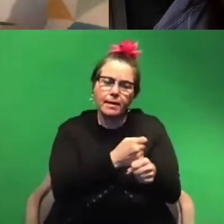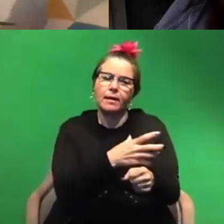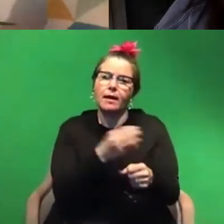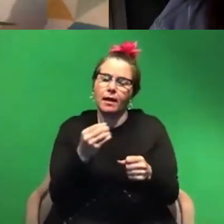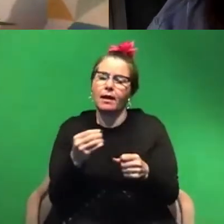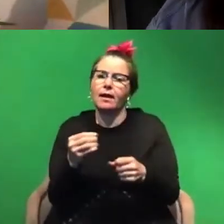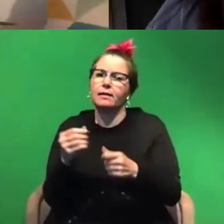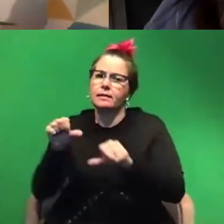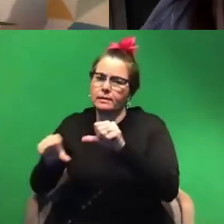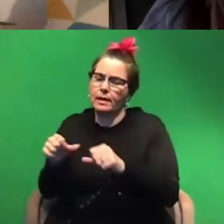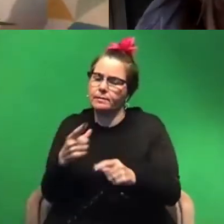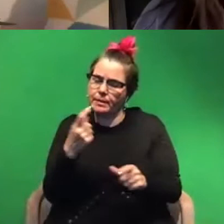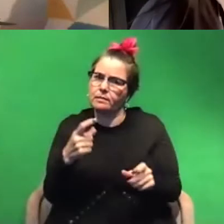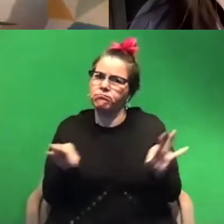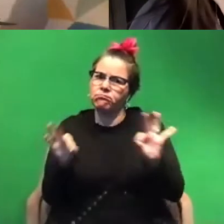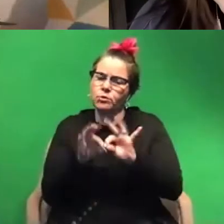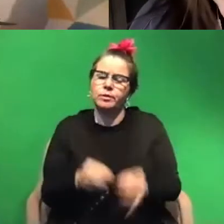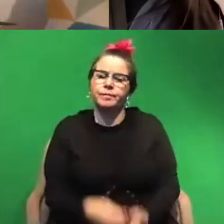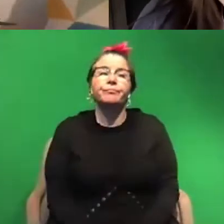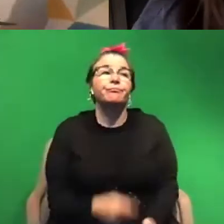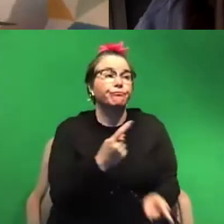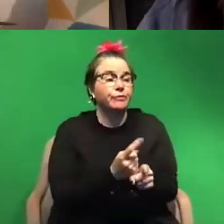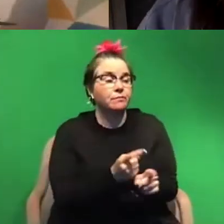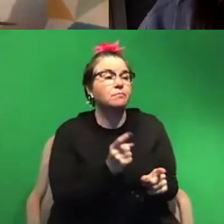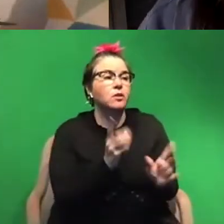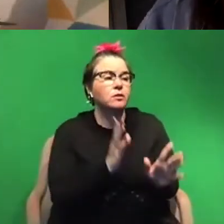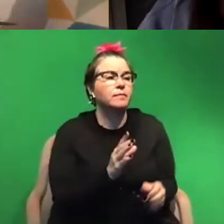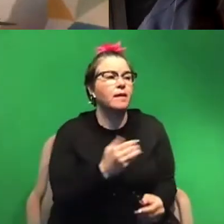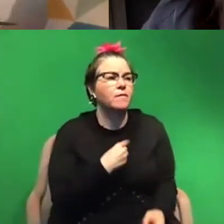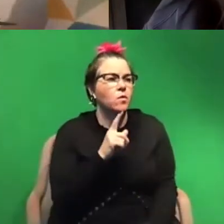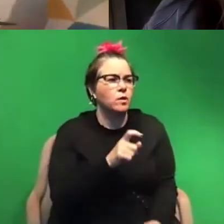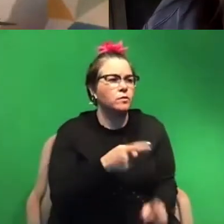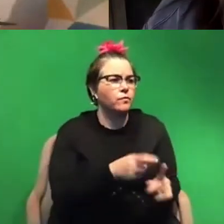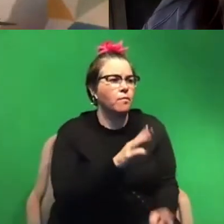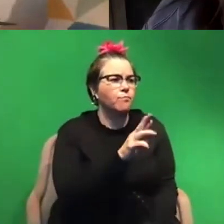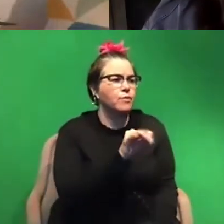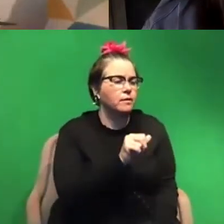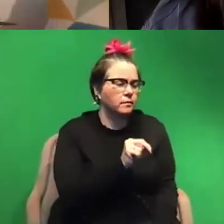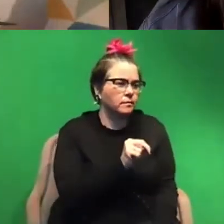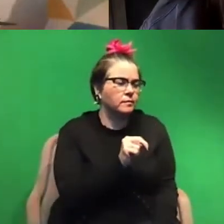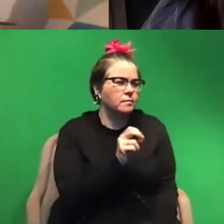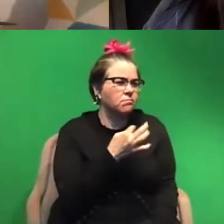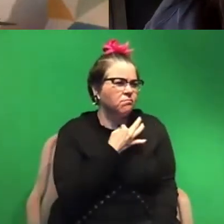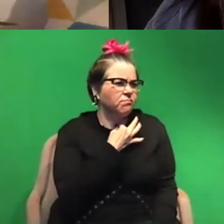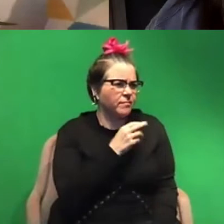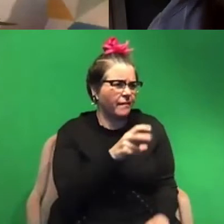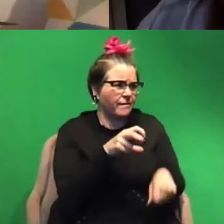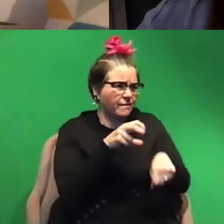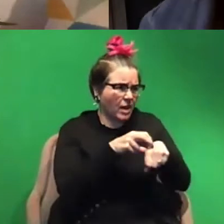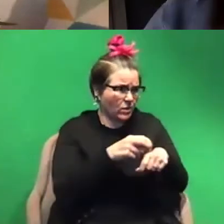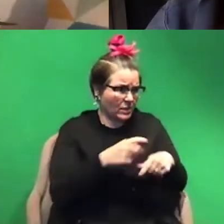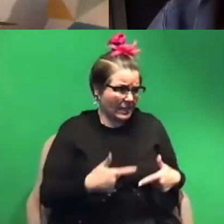urgency. Right. Awesome. So that we've got a question from Brian. He asks, are viruses living